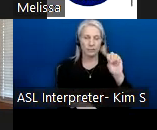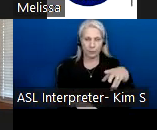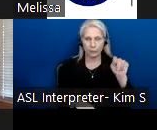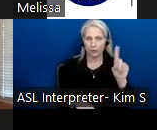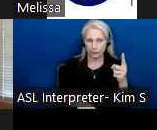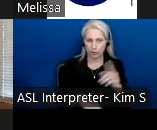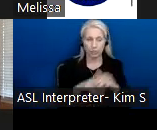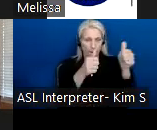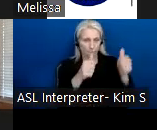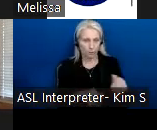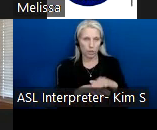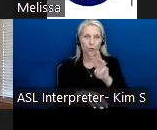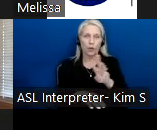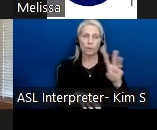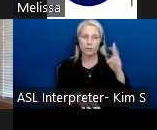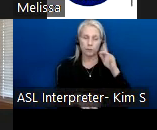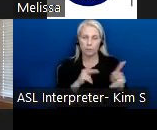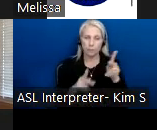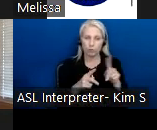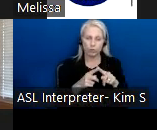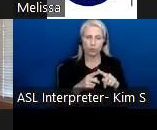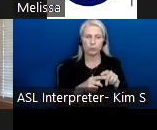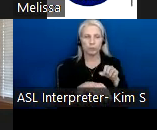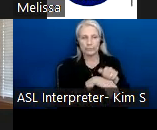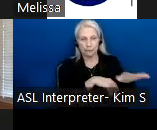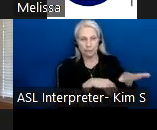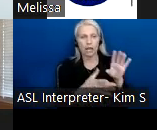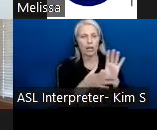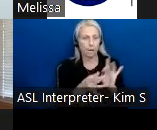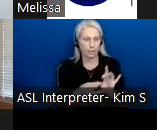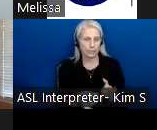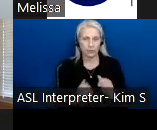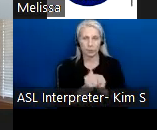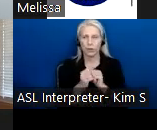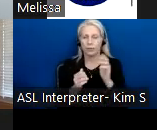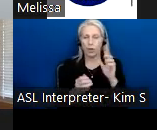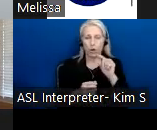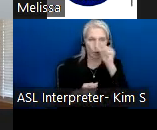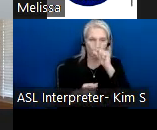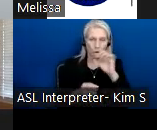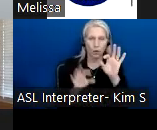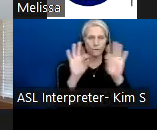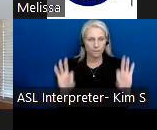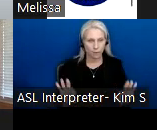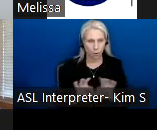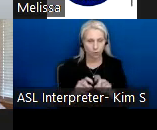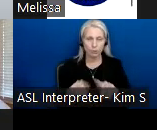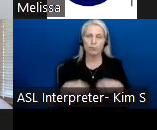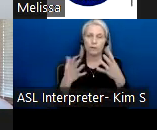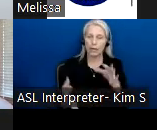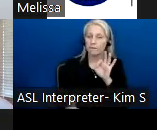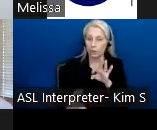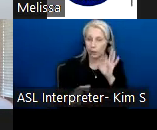for the public to submit comments using a Google form. The opportunity to provide feedback will be